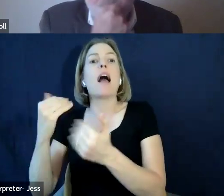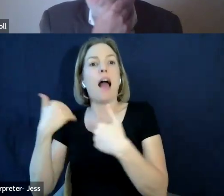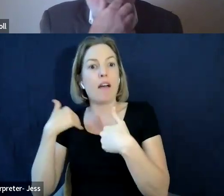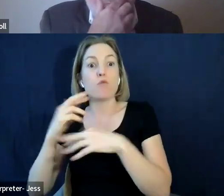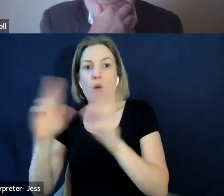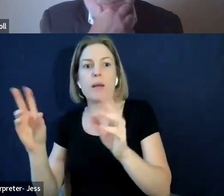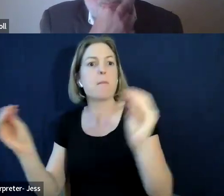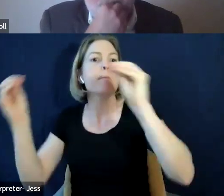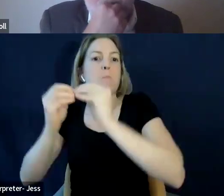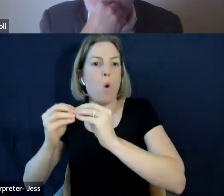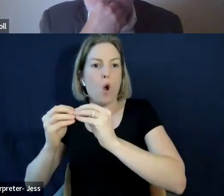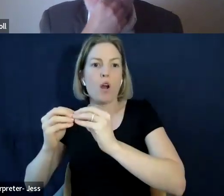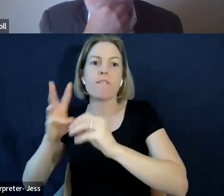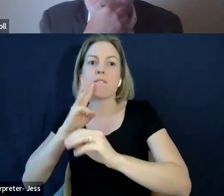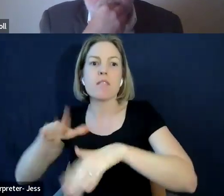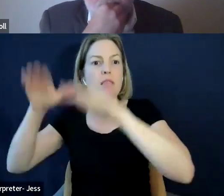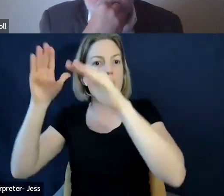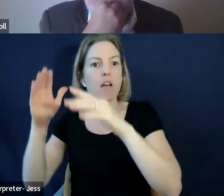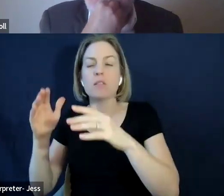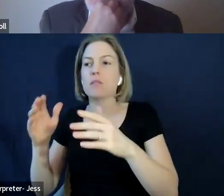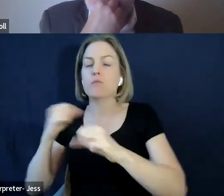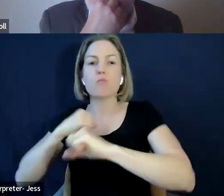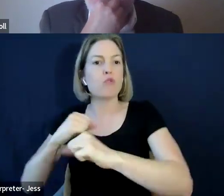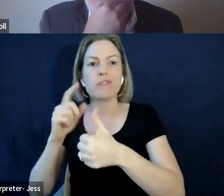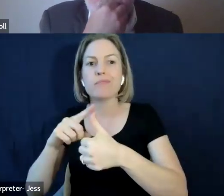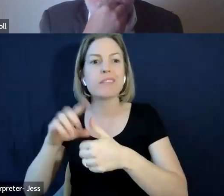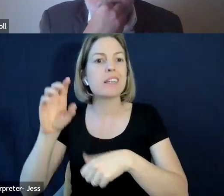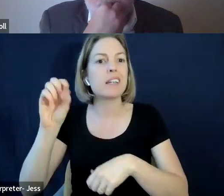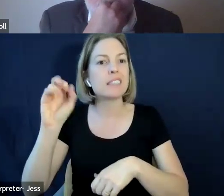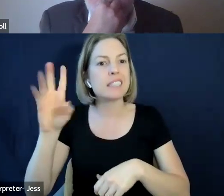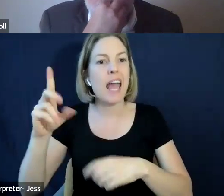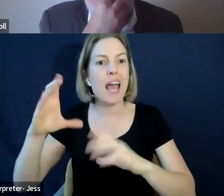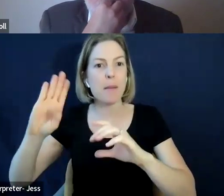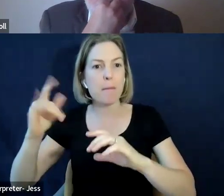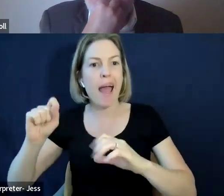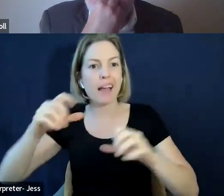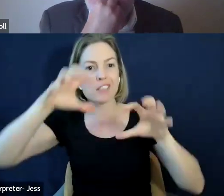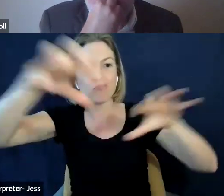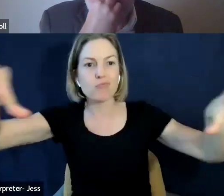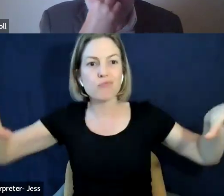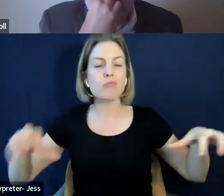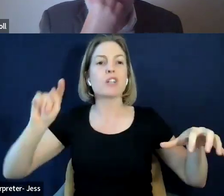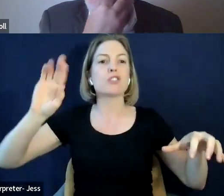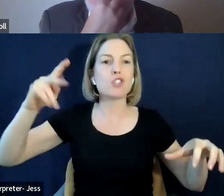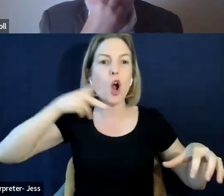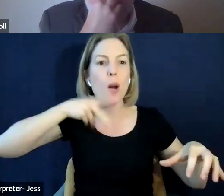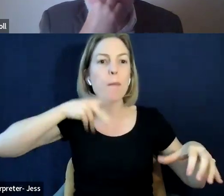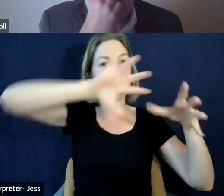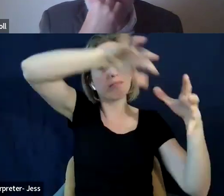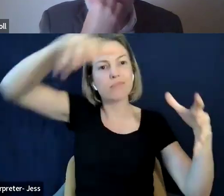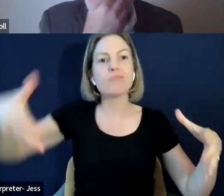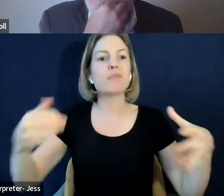needed. Primarily sandbags and in a tarp to help contain that. So anyway, so all